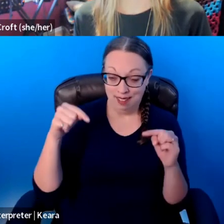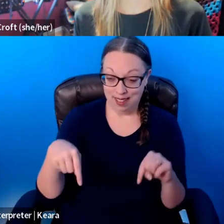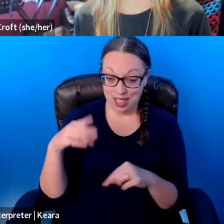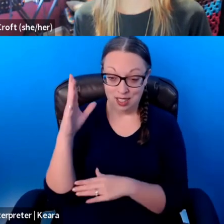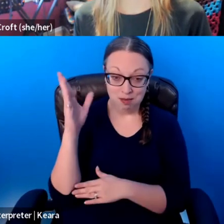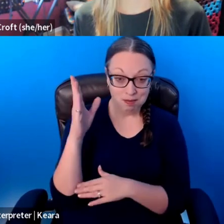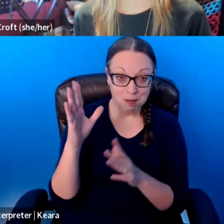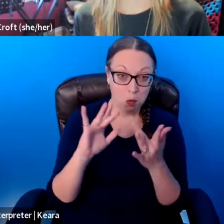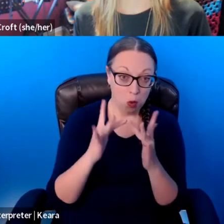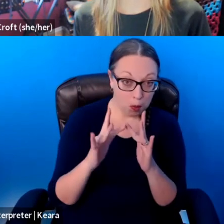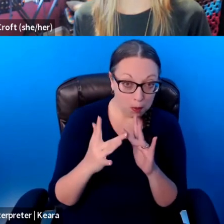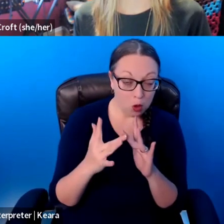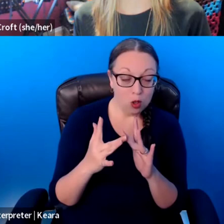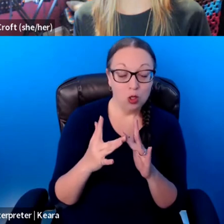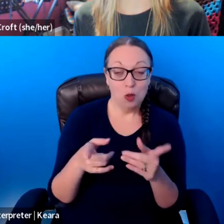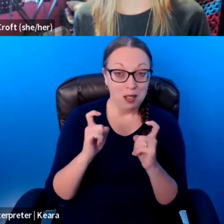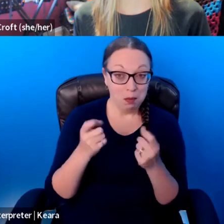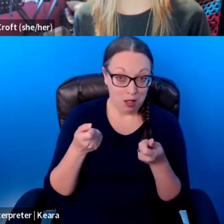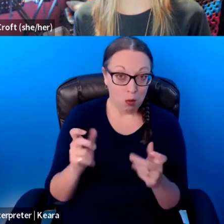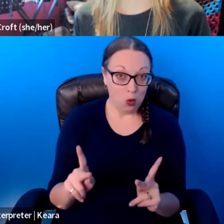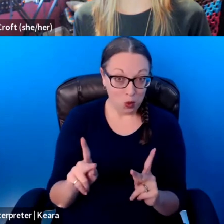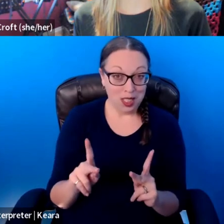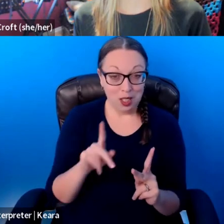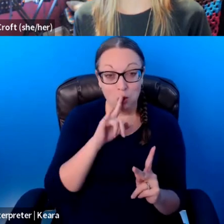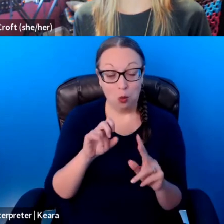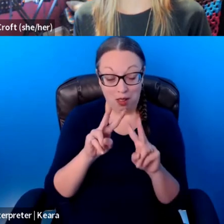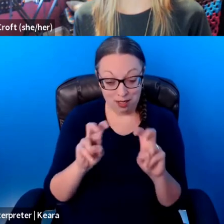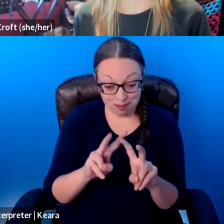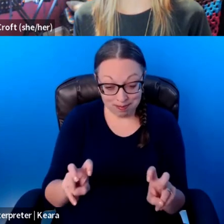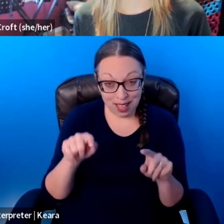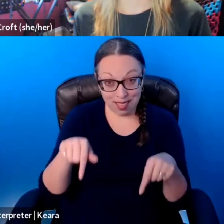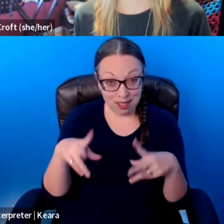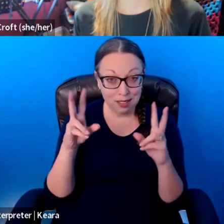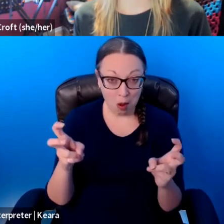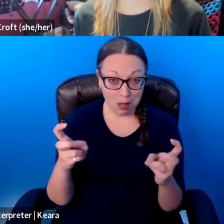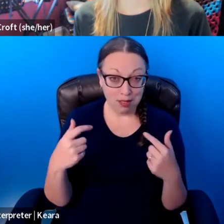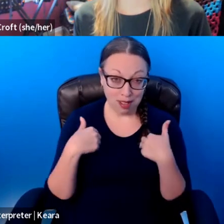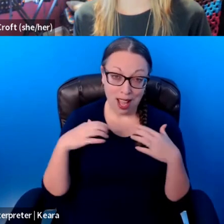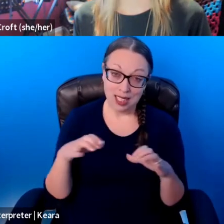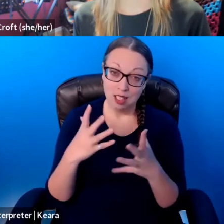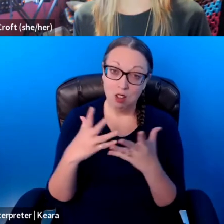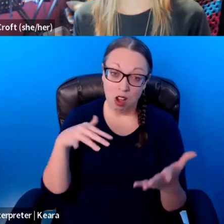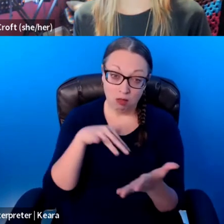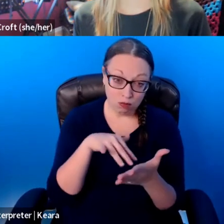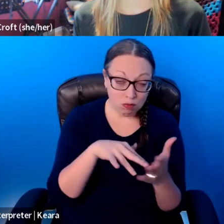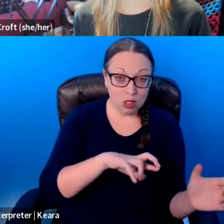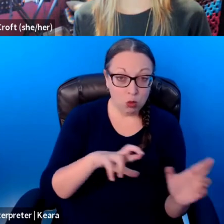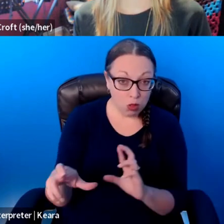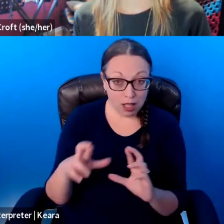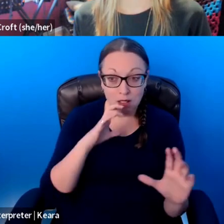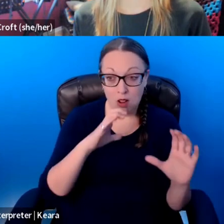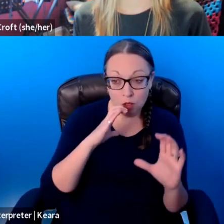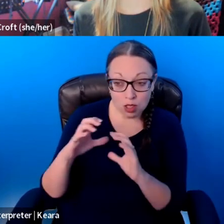opportunity to really dive into this topic. I did a lot of preparation for this and had a lot of conversations with different people from